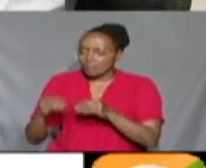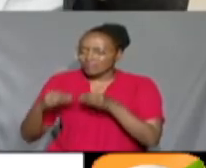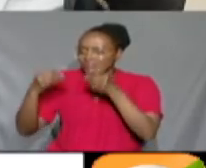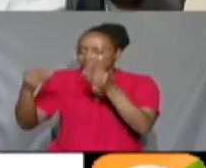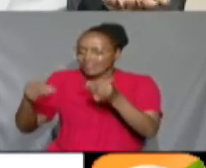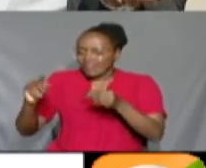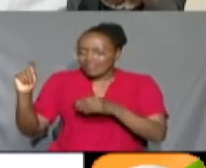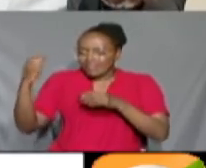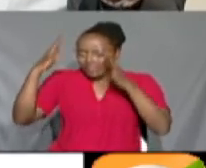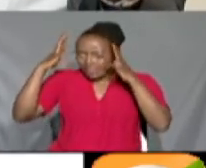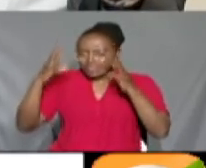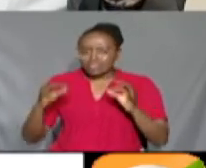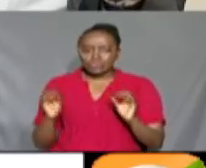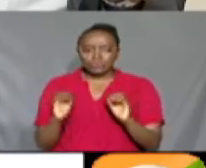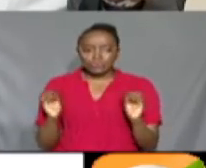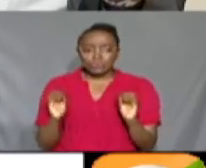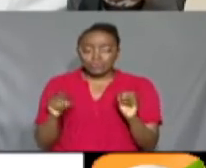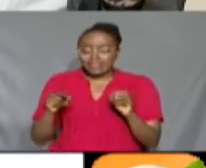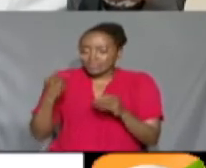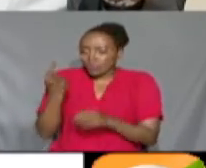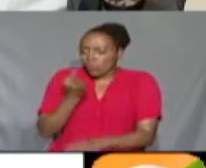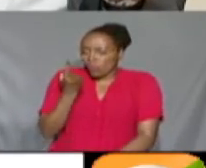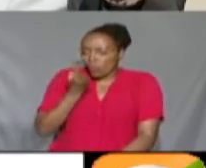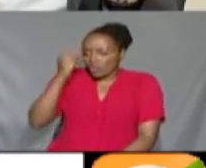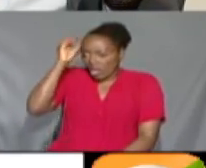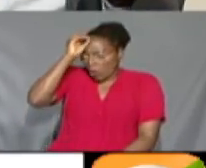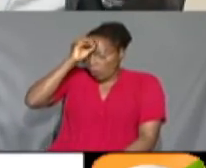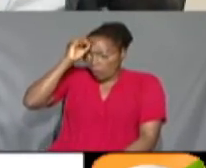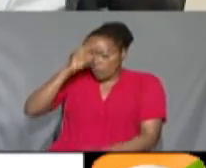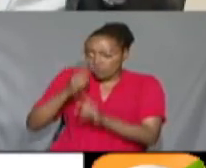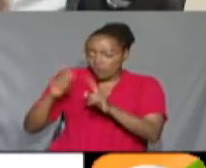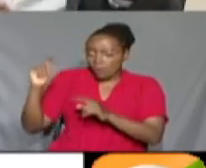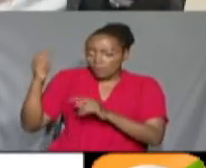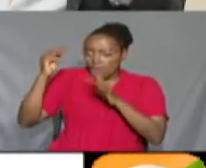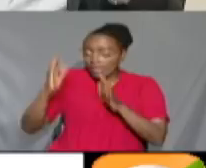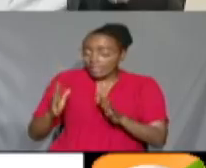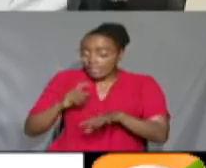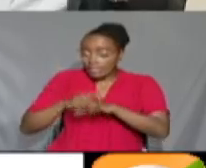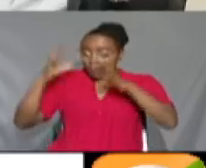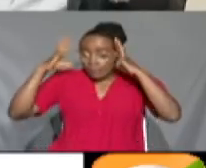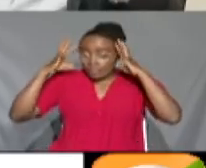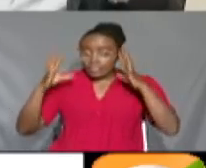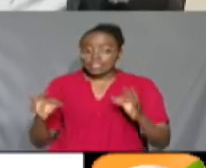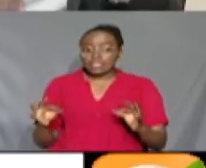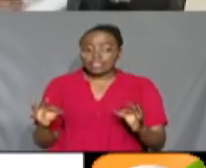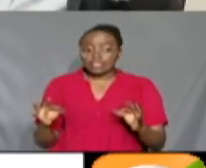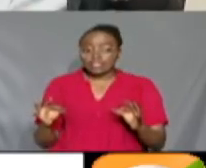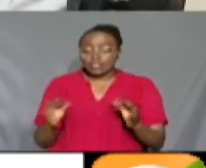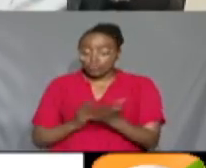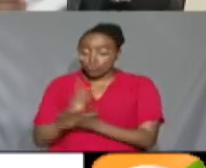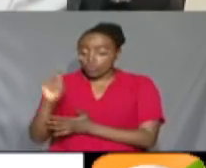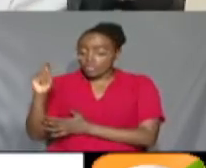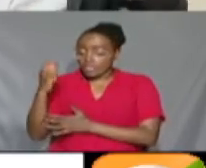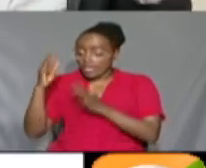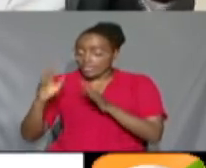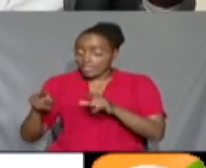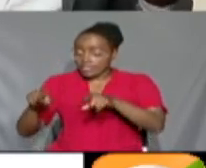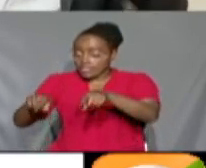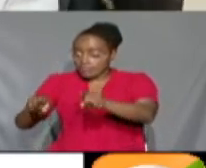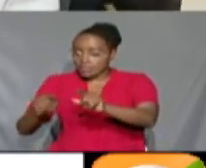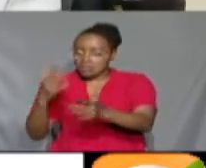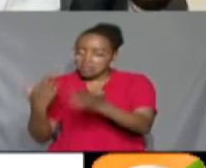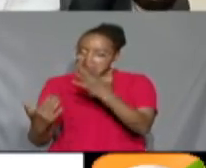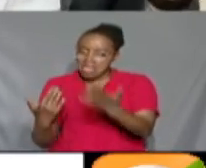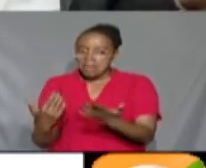decision. These are views that have been collected from the Kenyans. Once they decide by Kenyans themselves through maybe